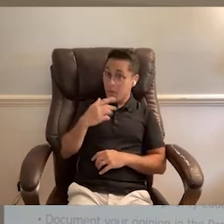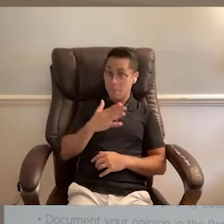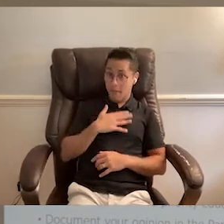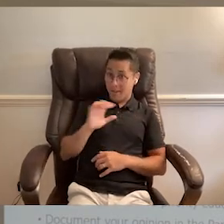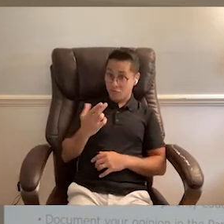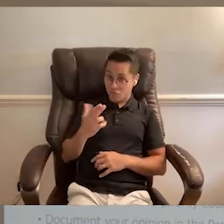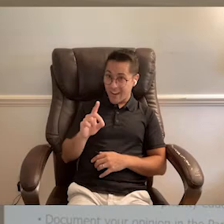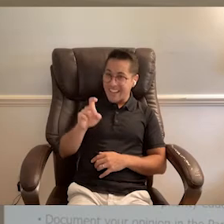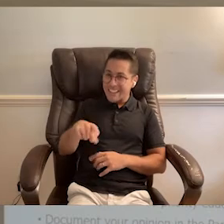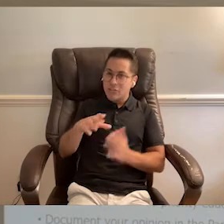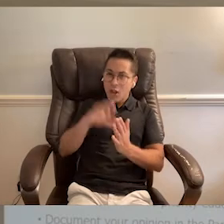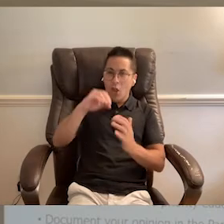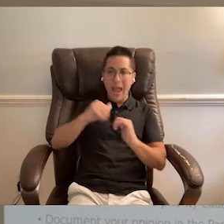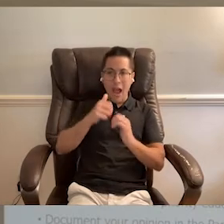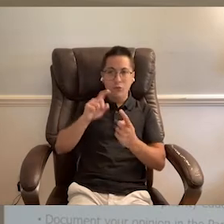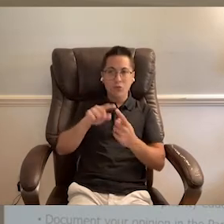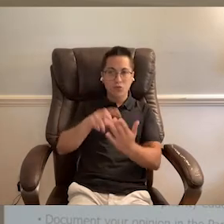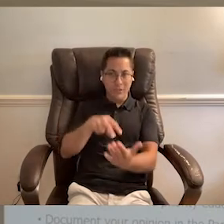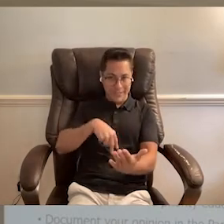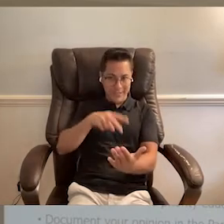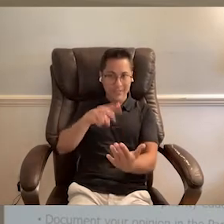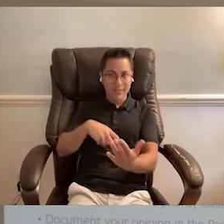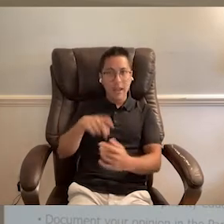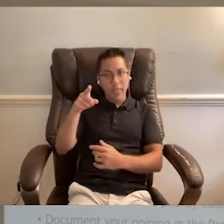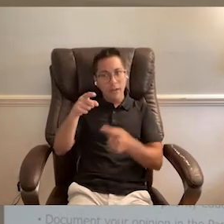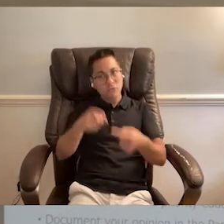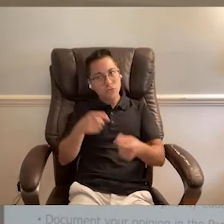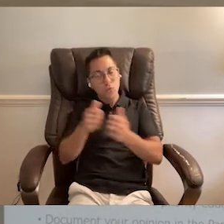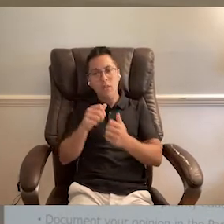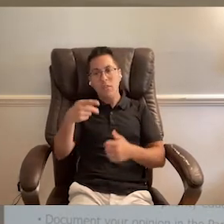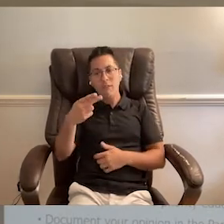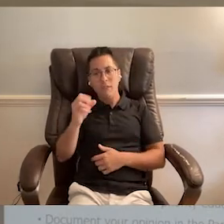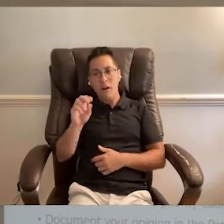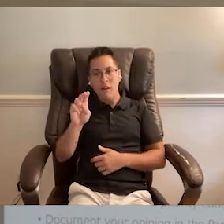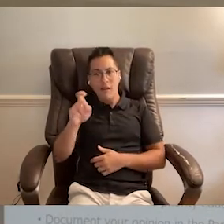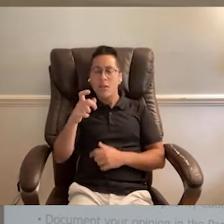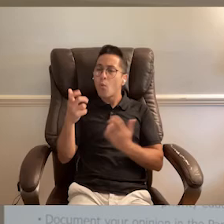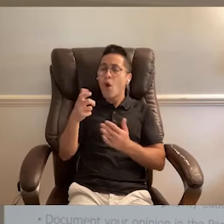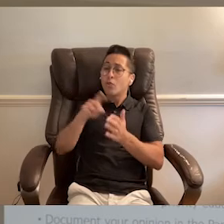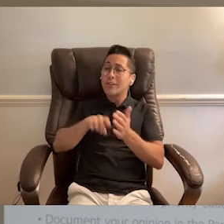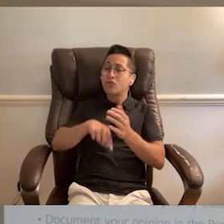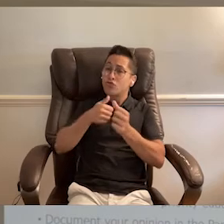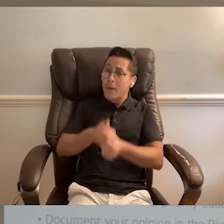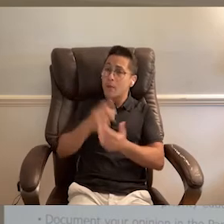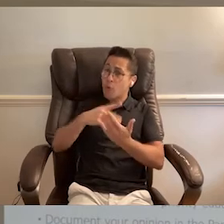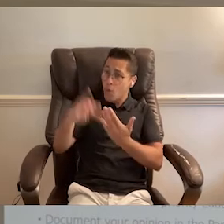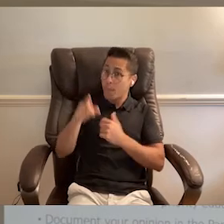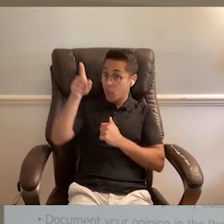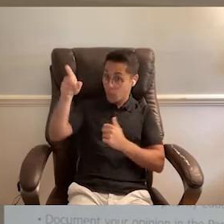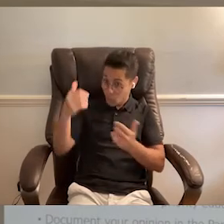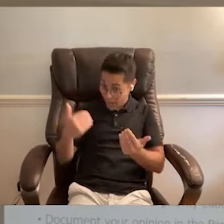read, and they're having trouble with phonics. What research-based program do you have that